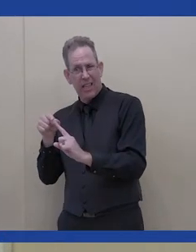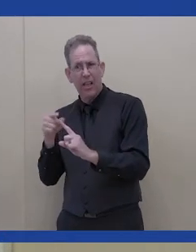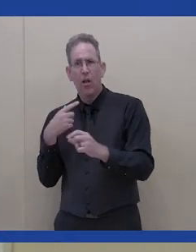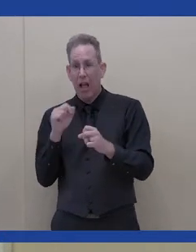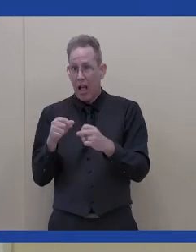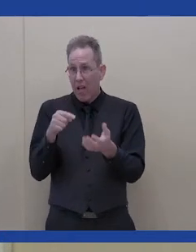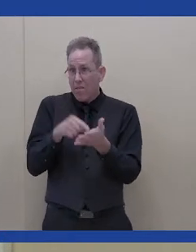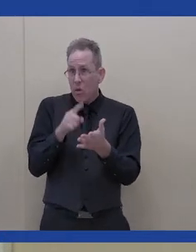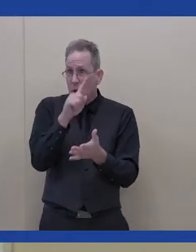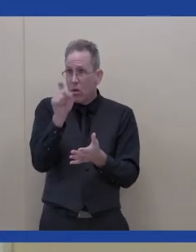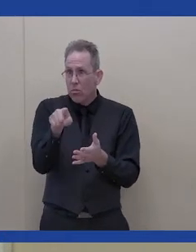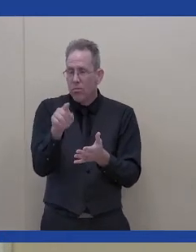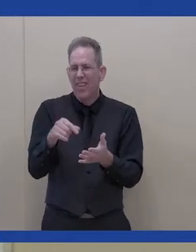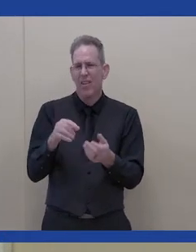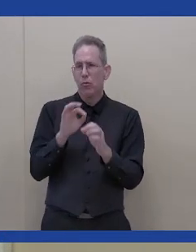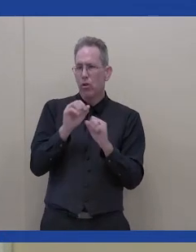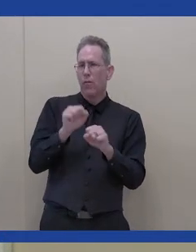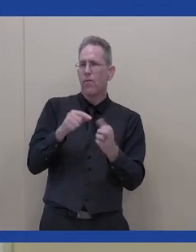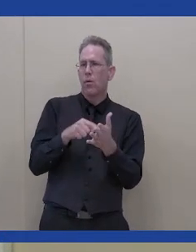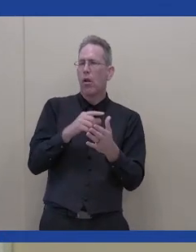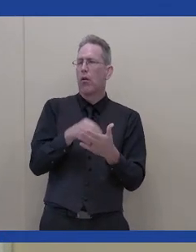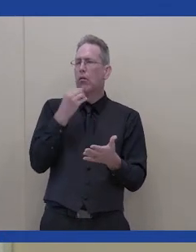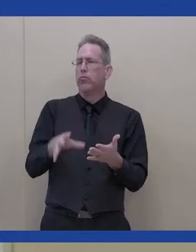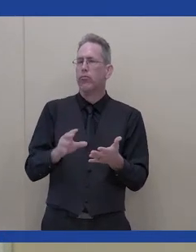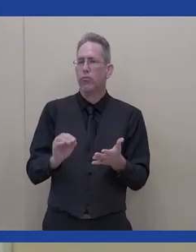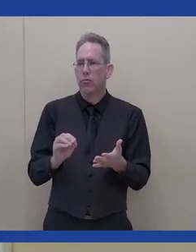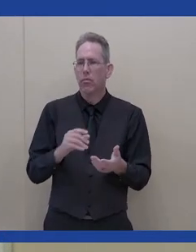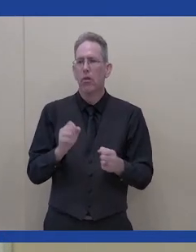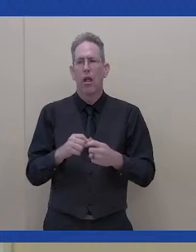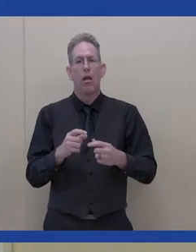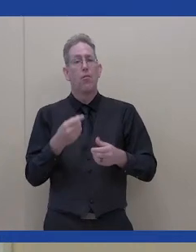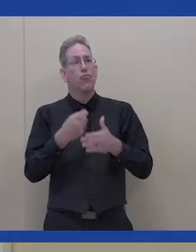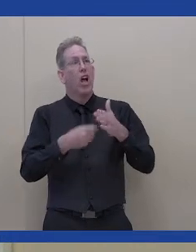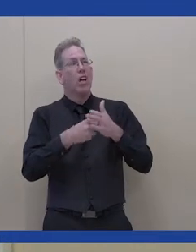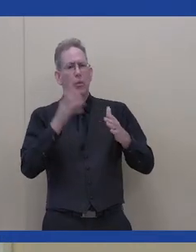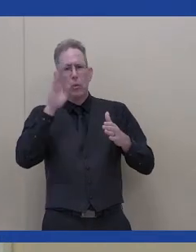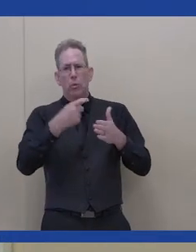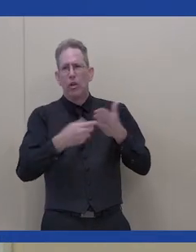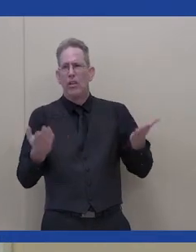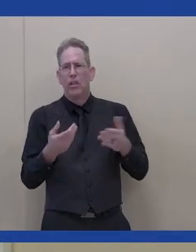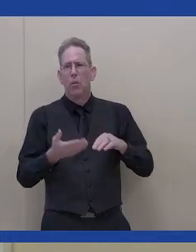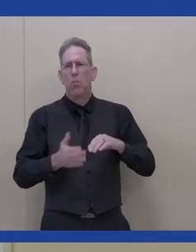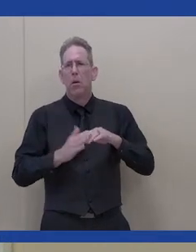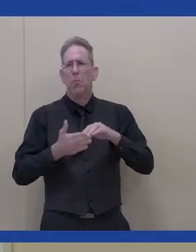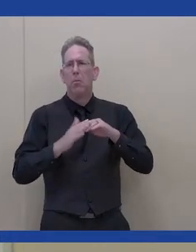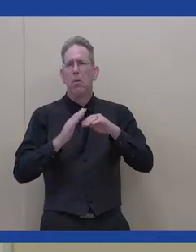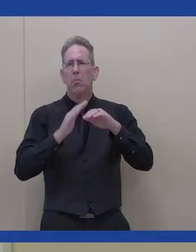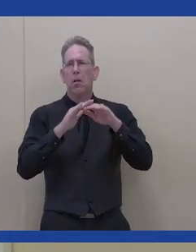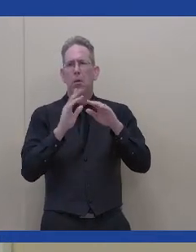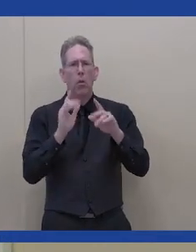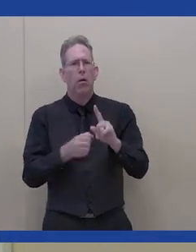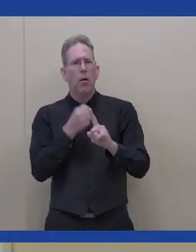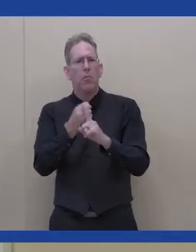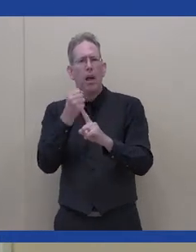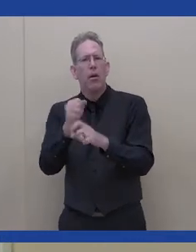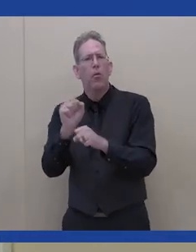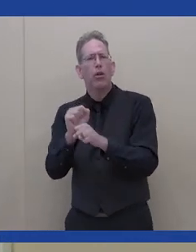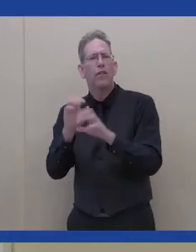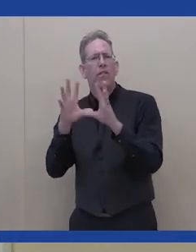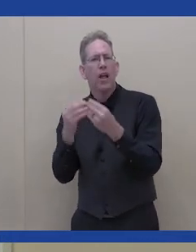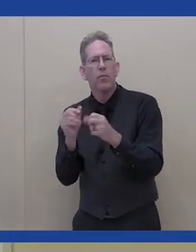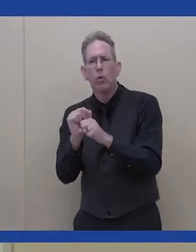and across the country. I know that this is having a significant impact on working people, especially families with young